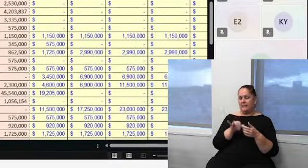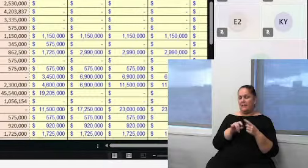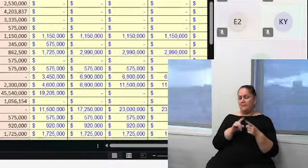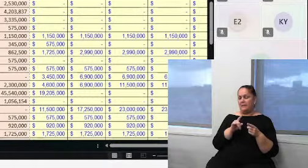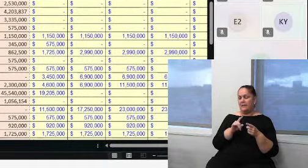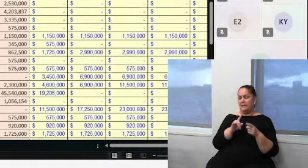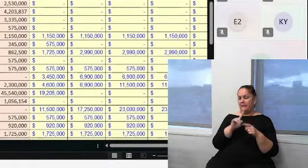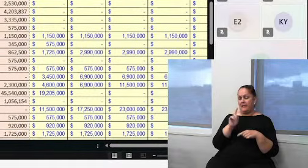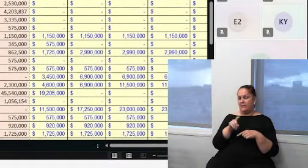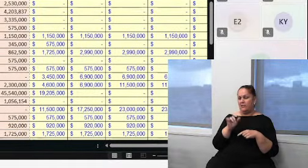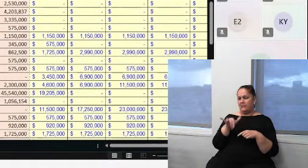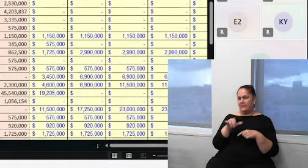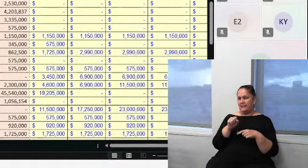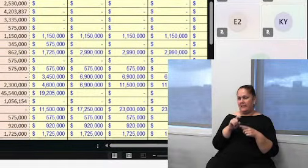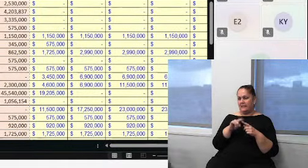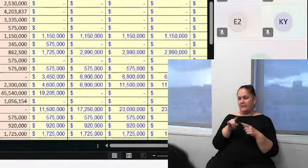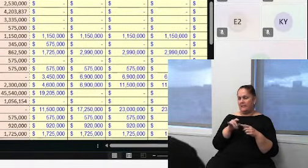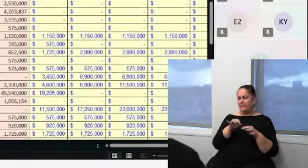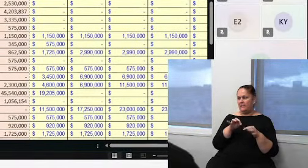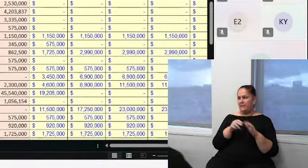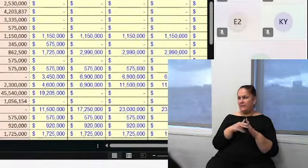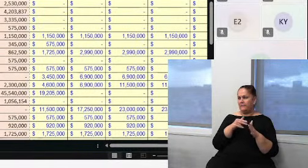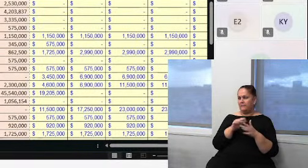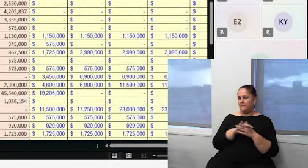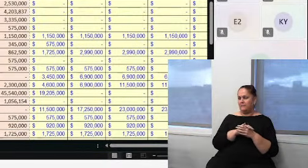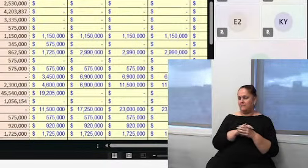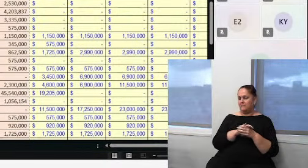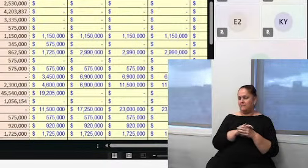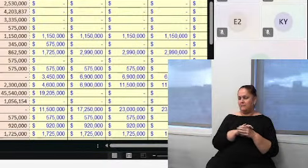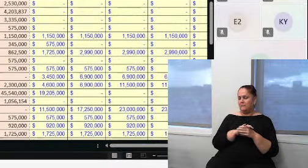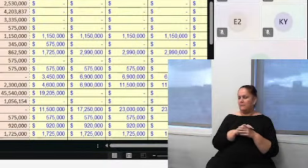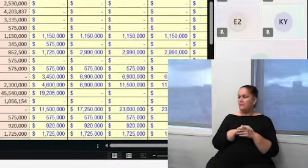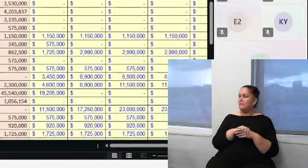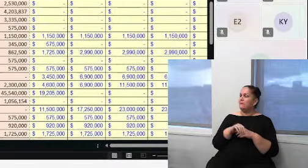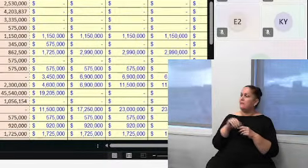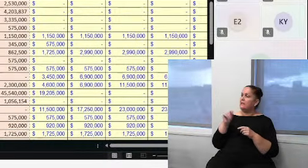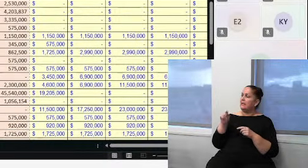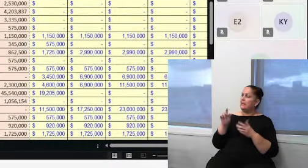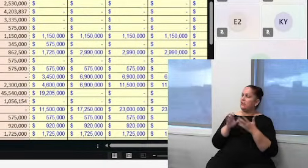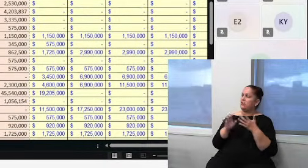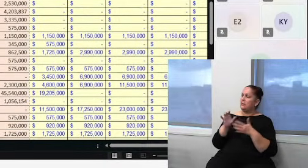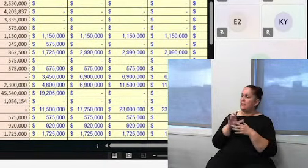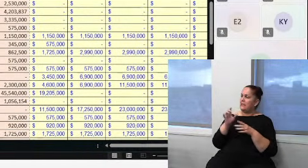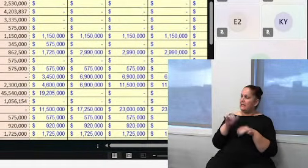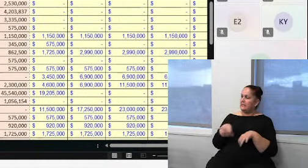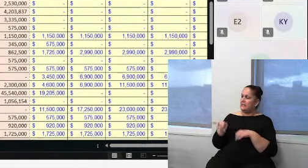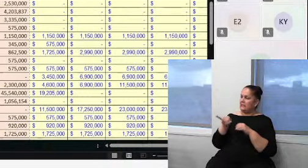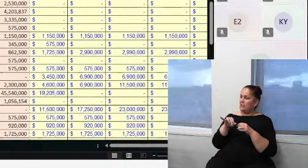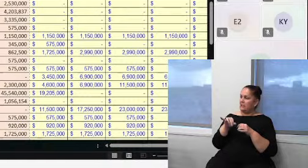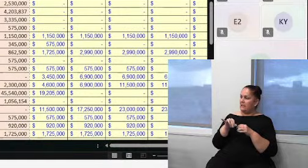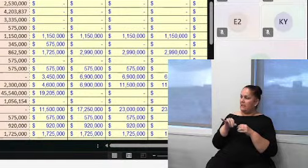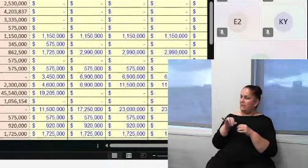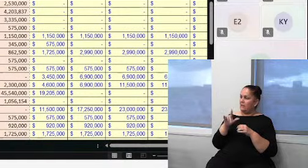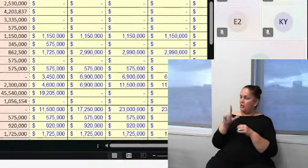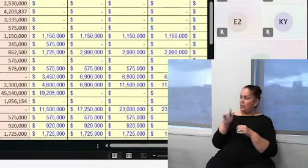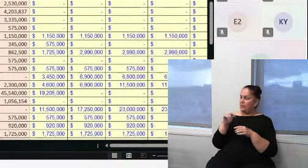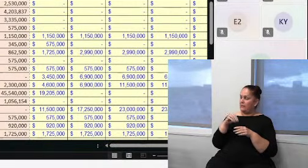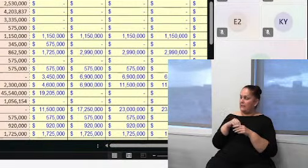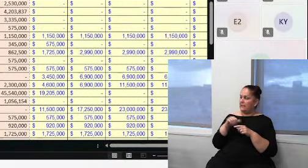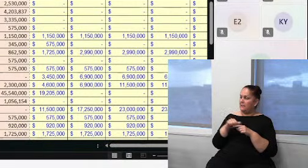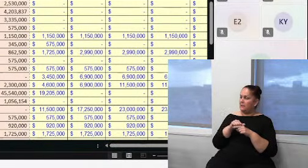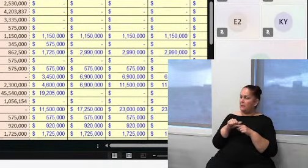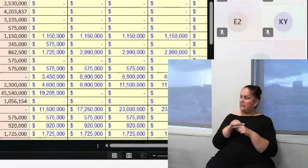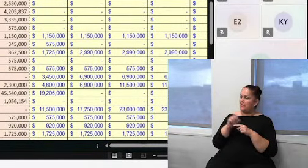have less than that, but to answer your question, yes, these are defined. Okay, thank you. Are these criteria standardized within